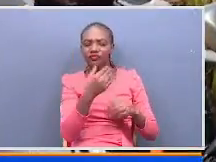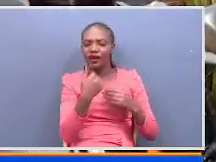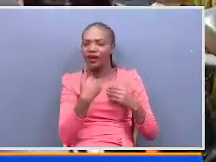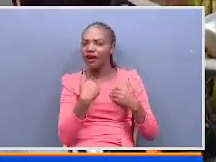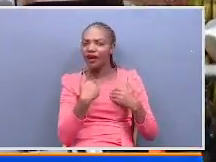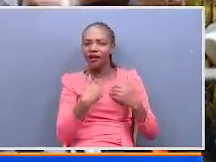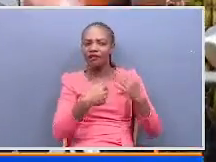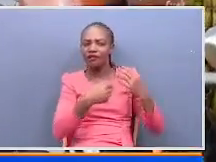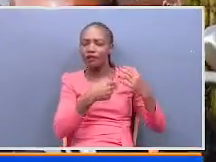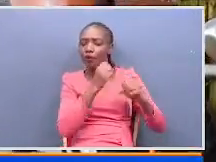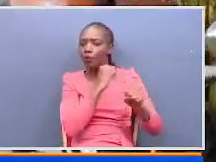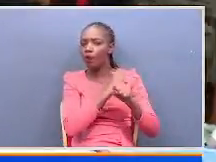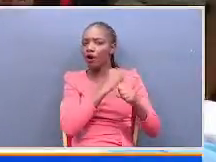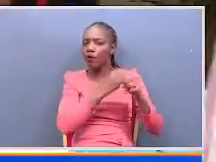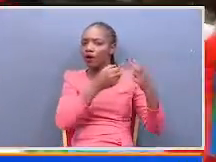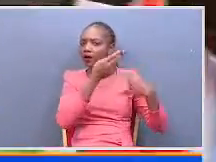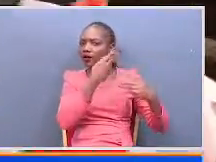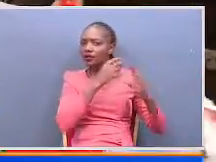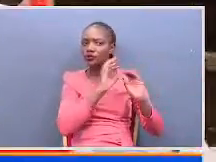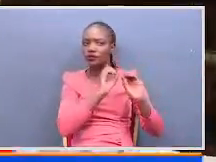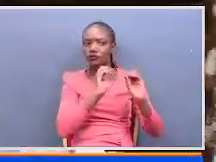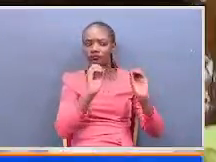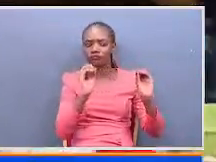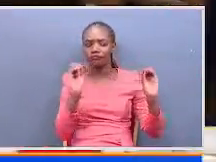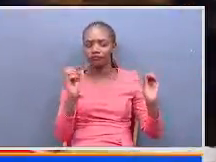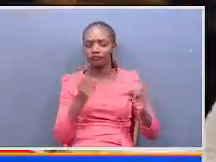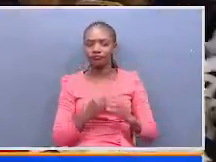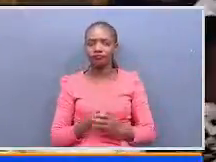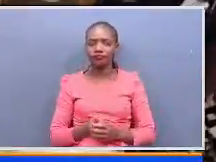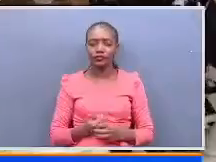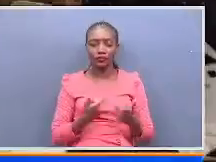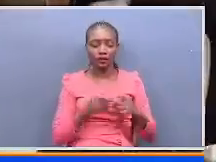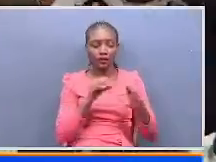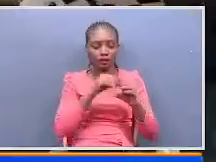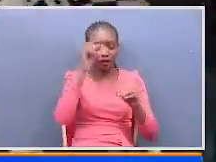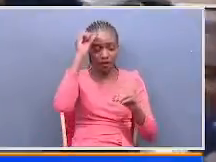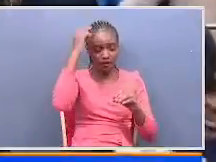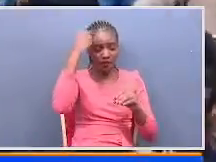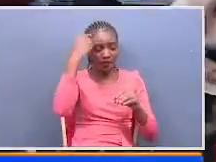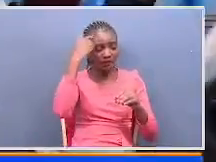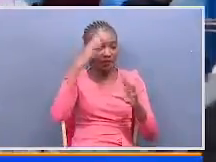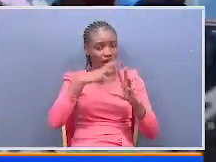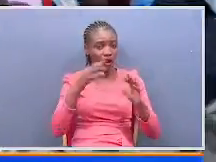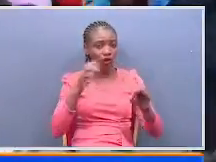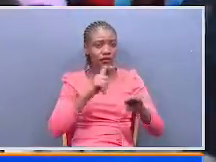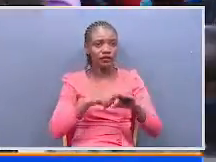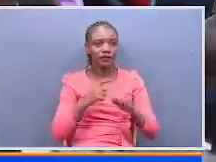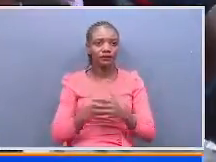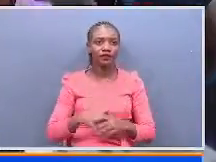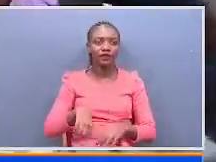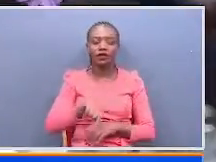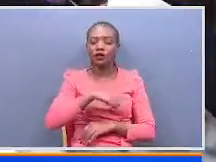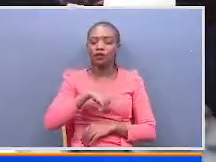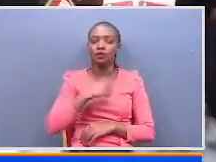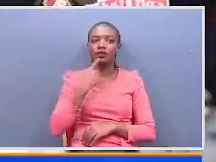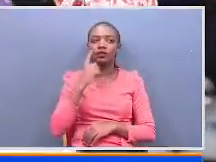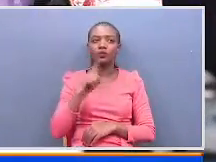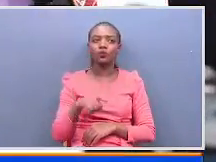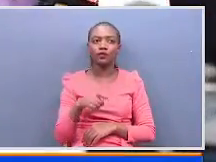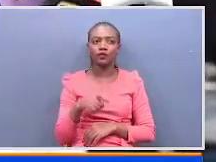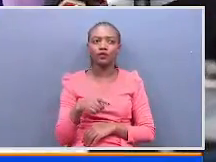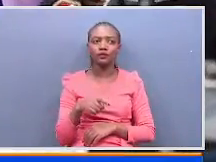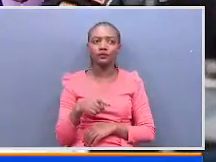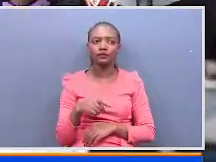on alleviating the pain and suffering of Kenyans despite being in government for years. Tumesema mahali Kenya